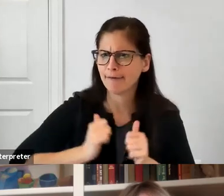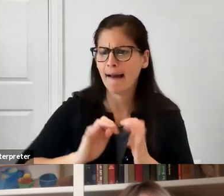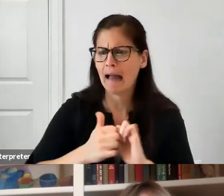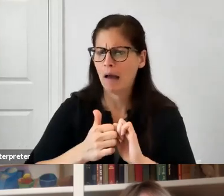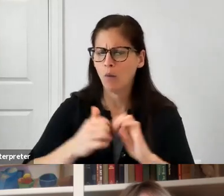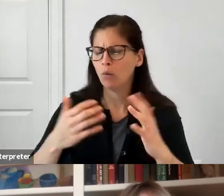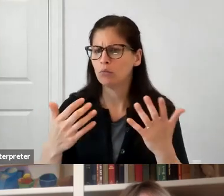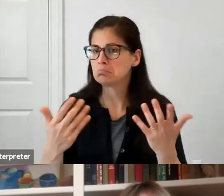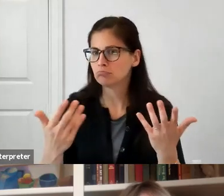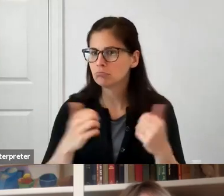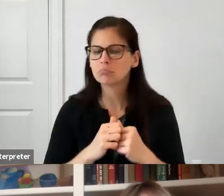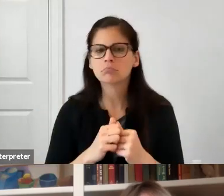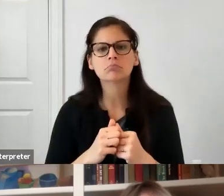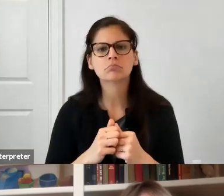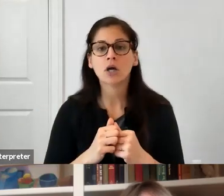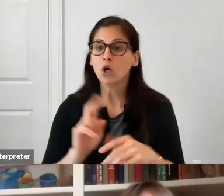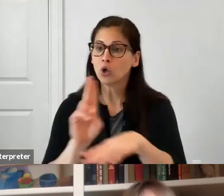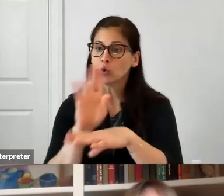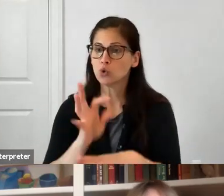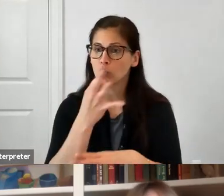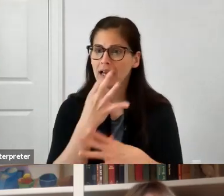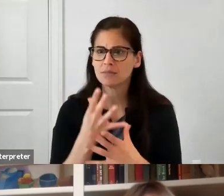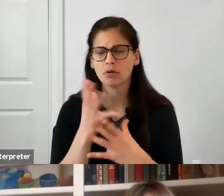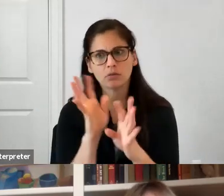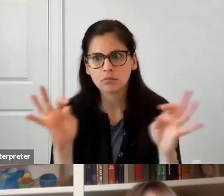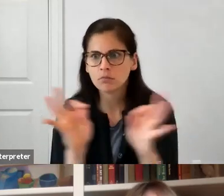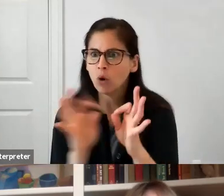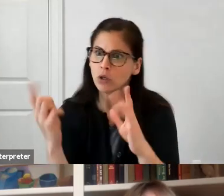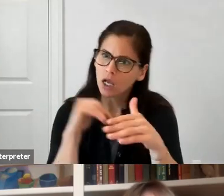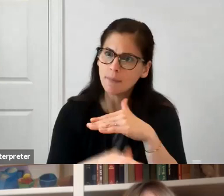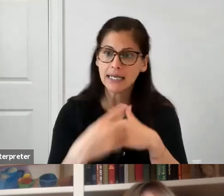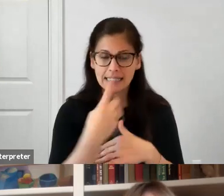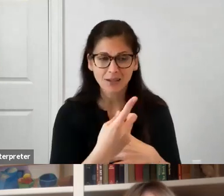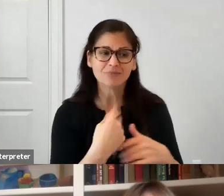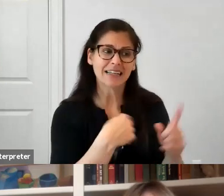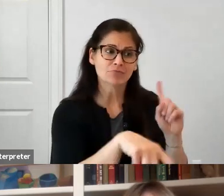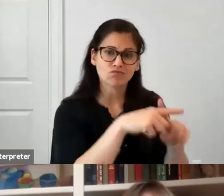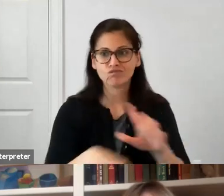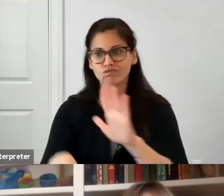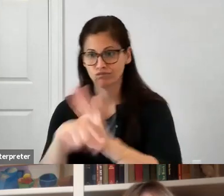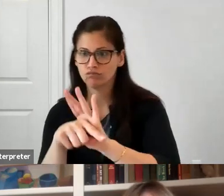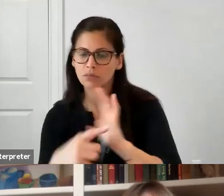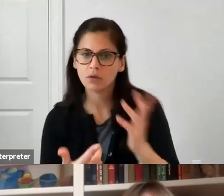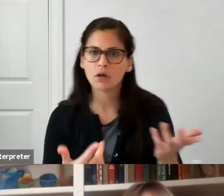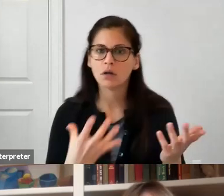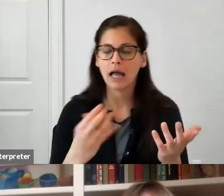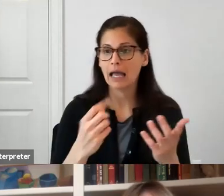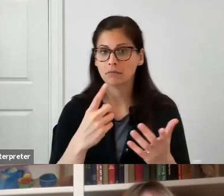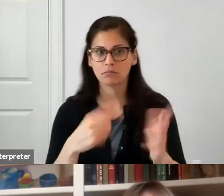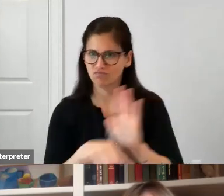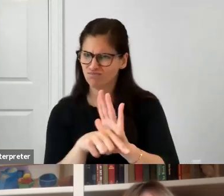there's nothing more than a user expert that can come in and sort of tell you what you've done right or what you've done wrong, what can you sort of get better